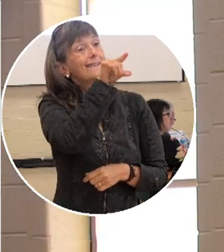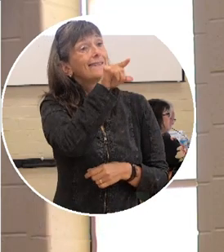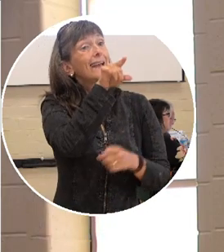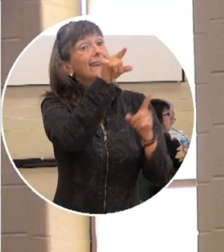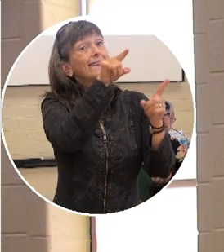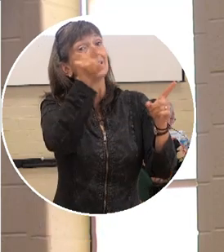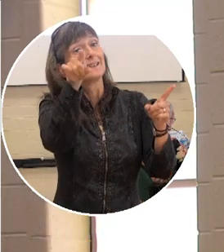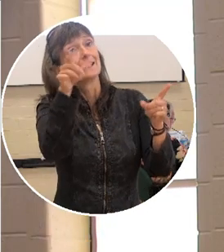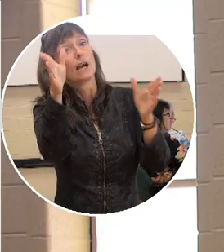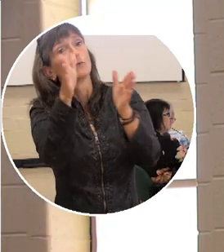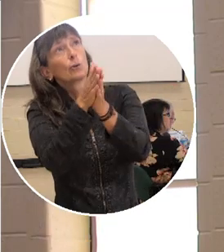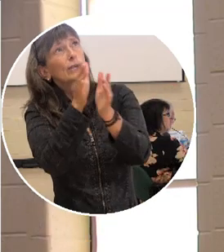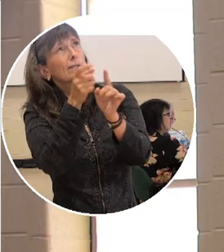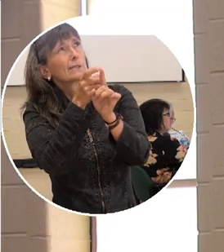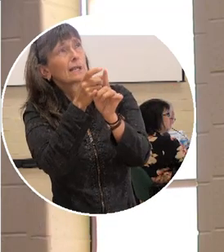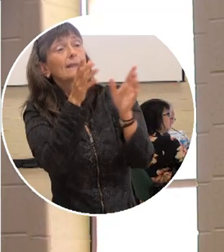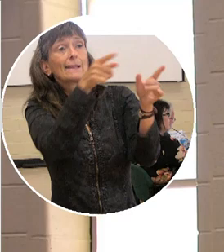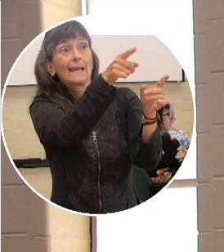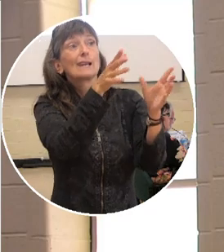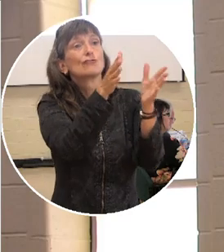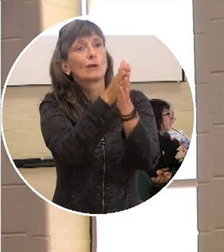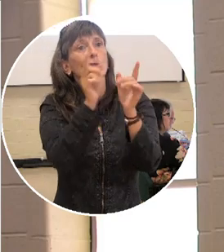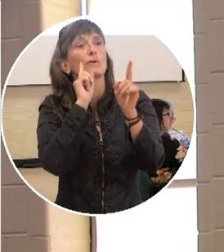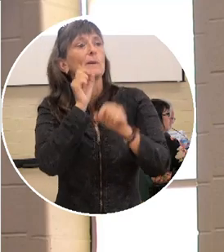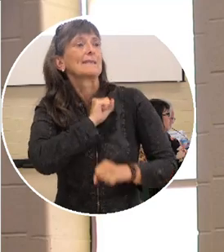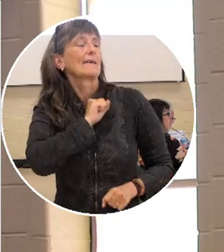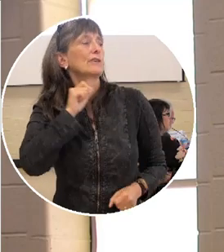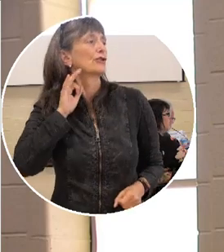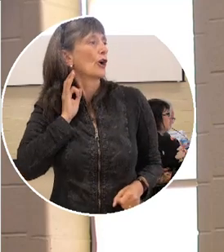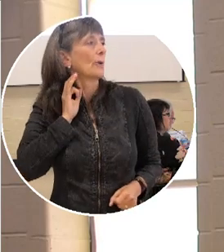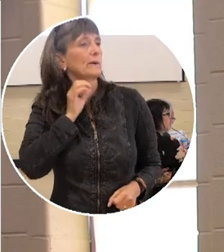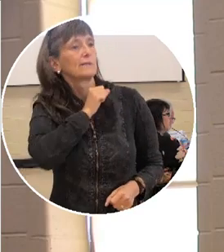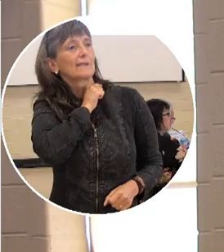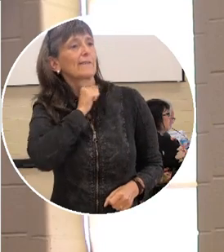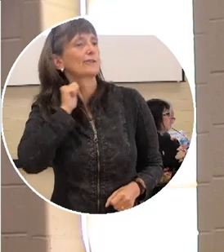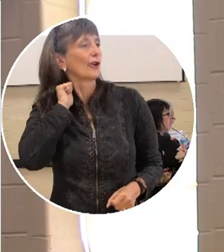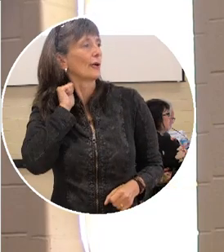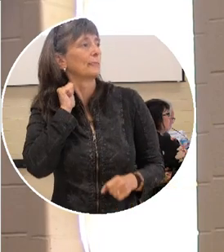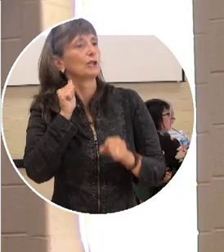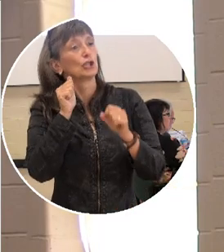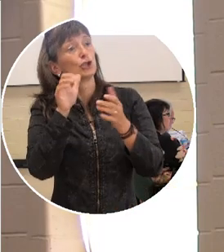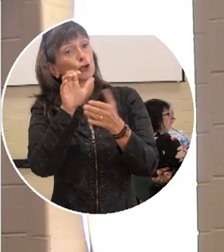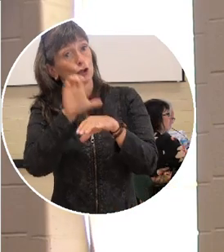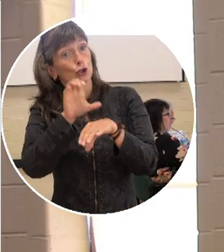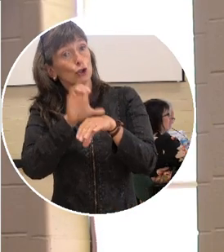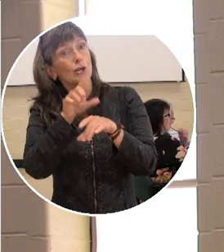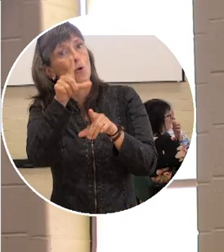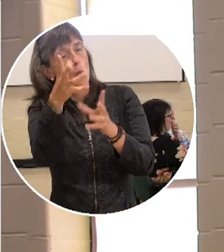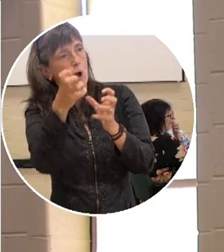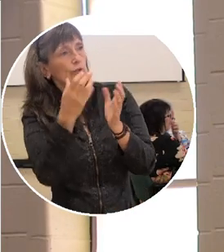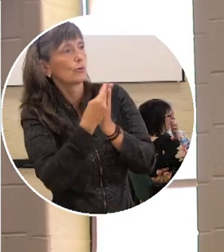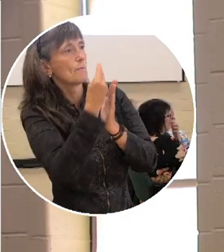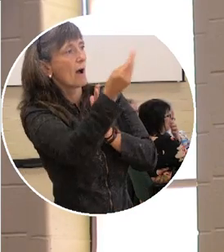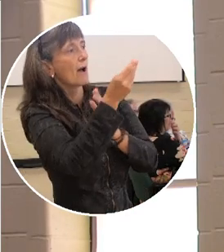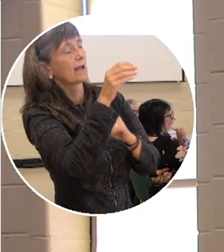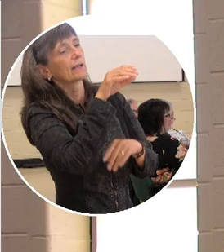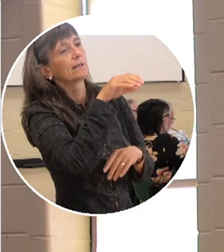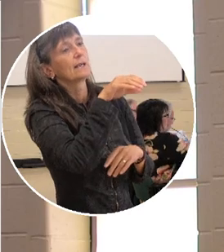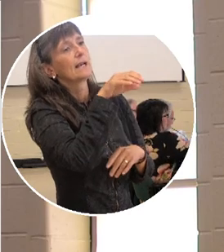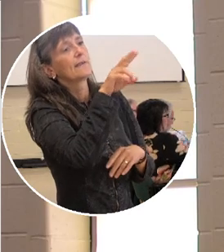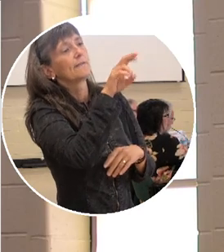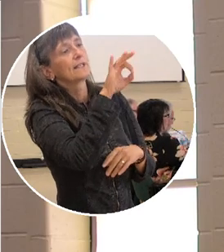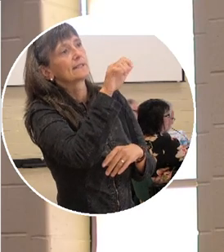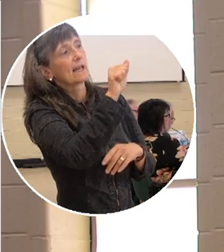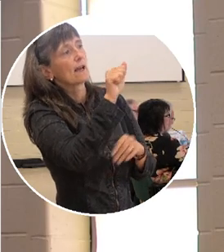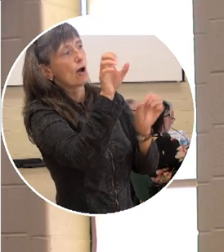the, I guess we received a request from the Salvation Army Church to purchase the former Vista Regional Office property located in Clarenville